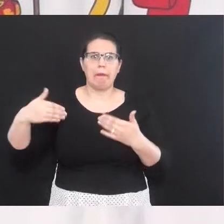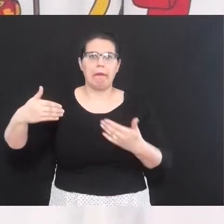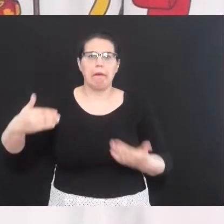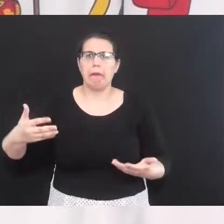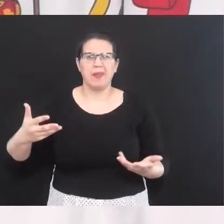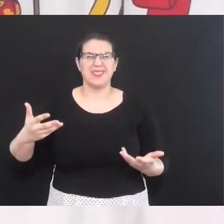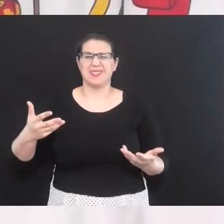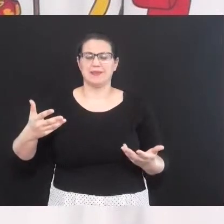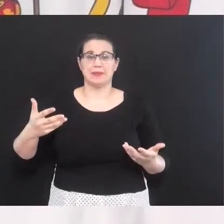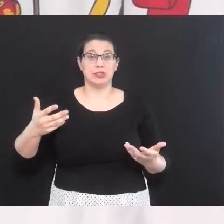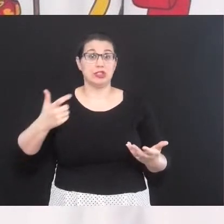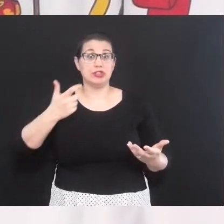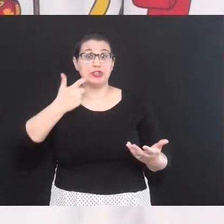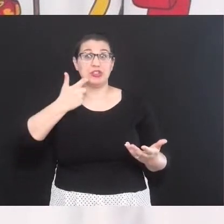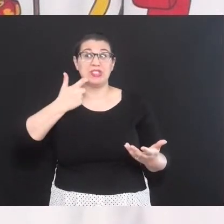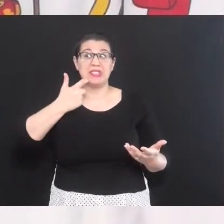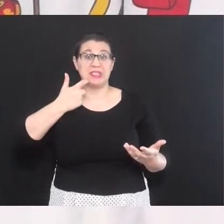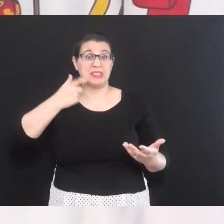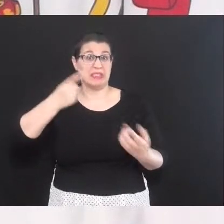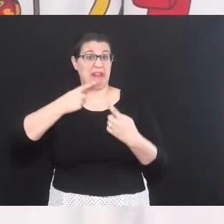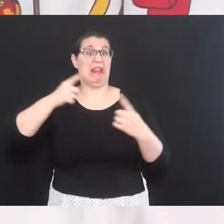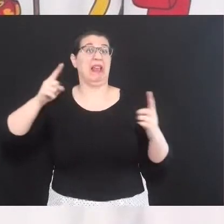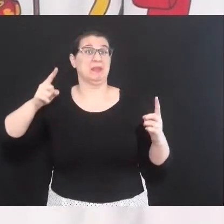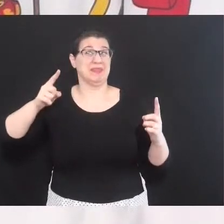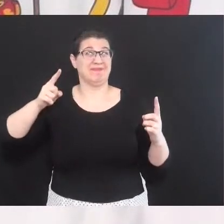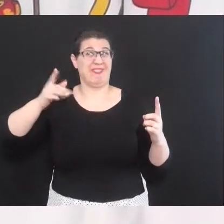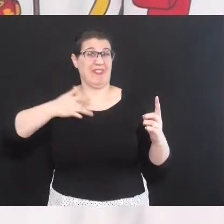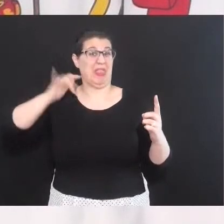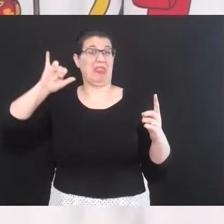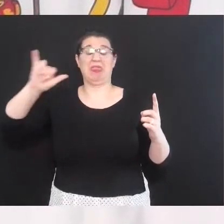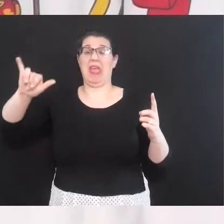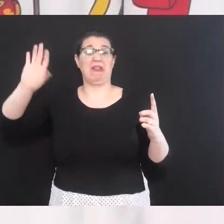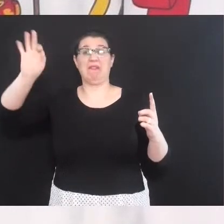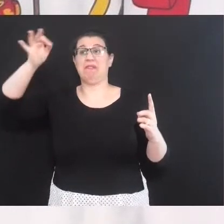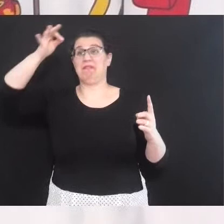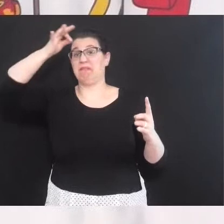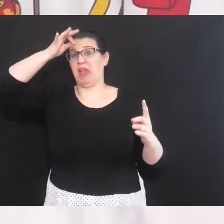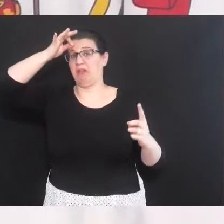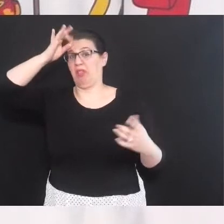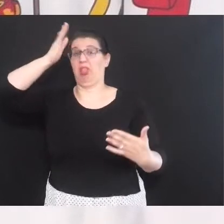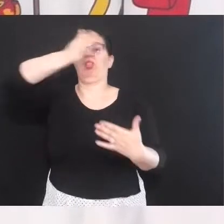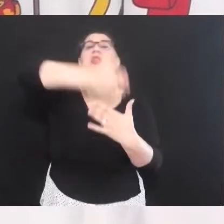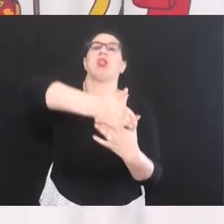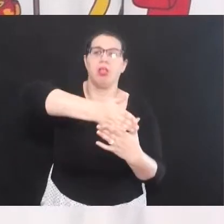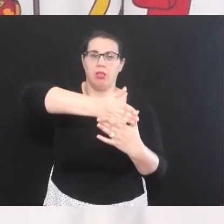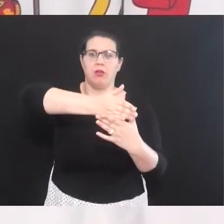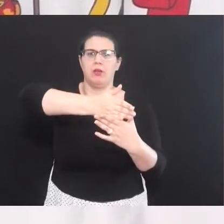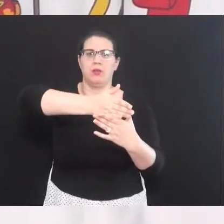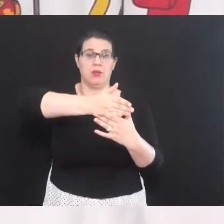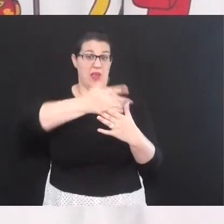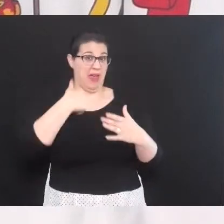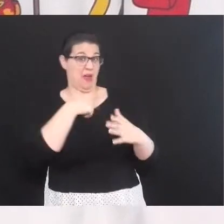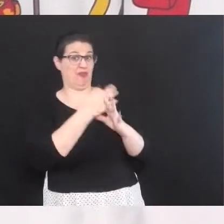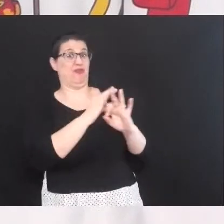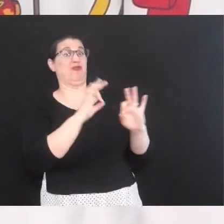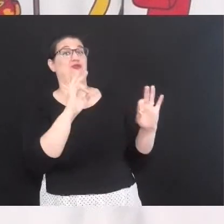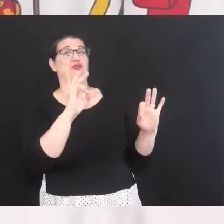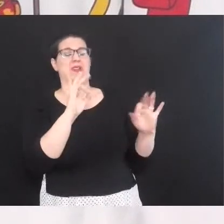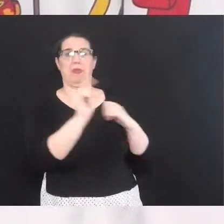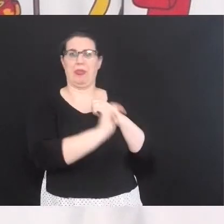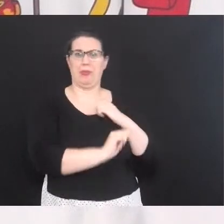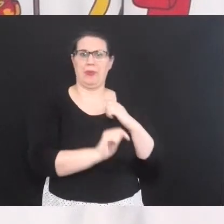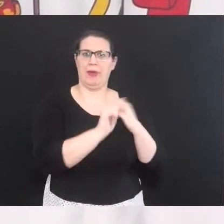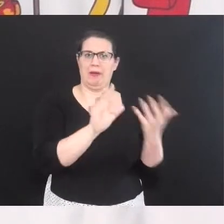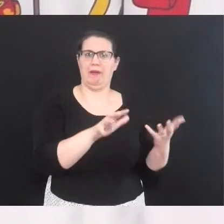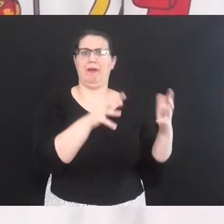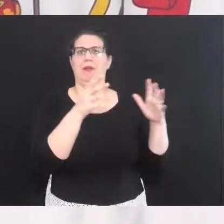go-round is an overreach by the federal government beyond belief. It threatens our freedoms and lots of different things about